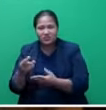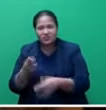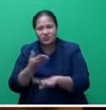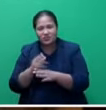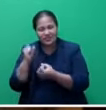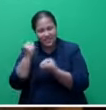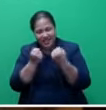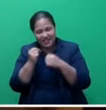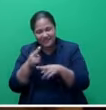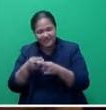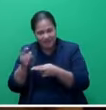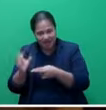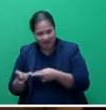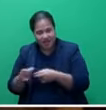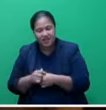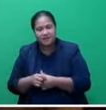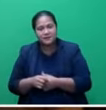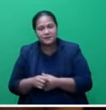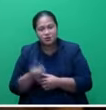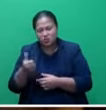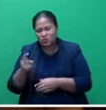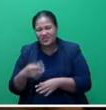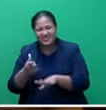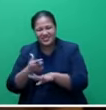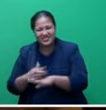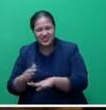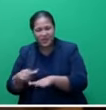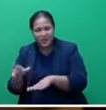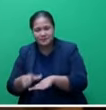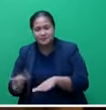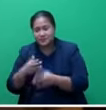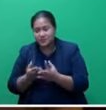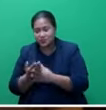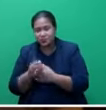cane farming. Through its new Farmers Assistance Program,